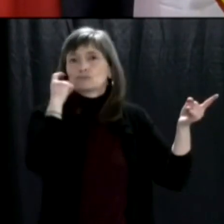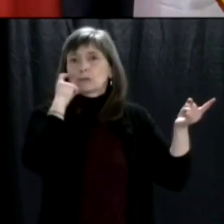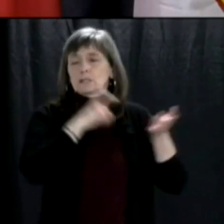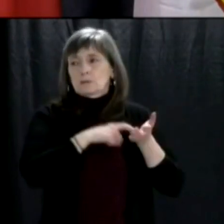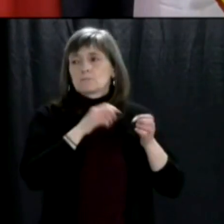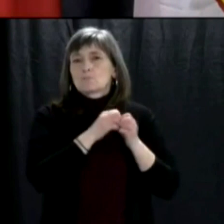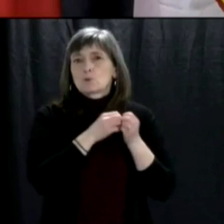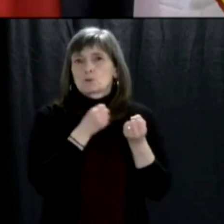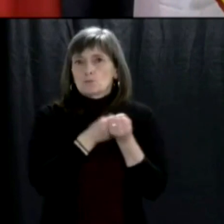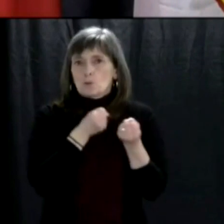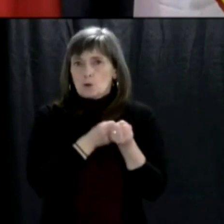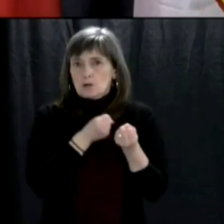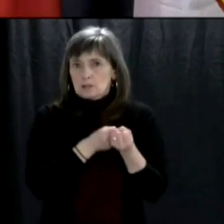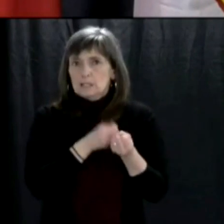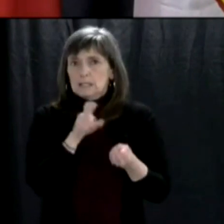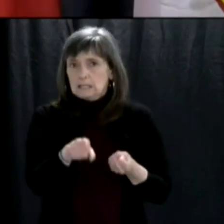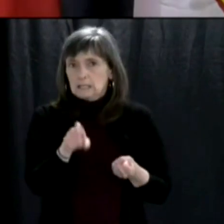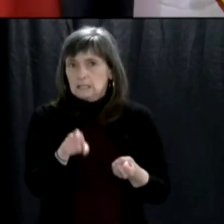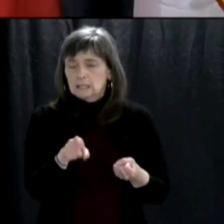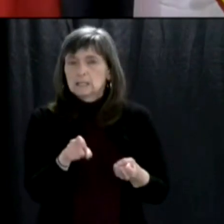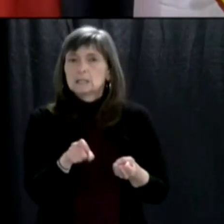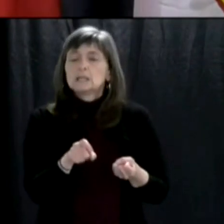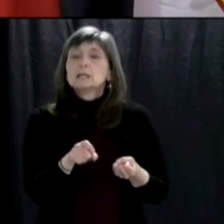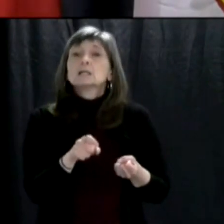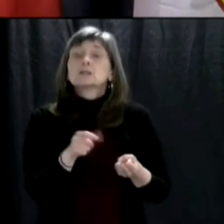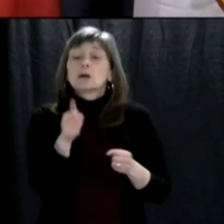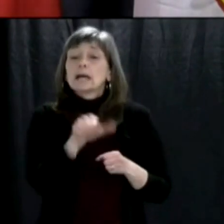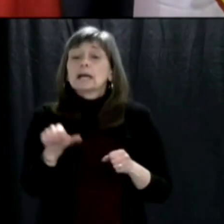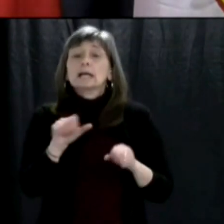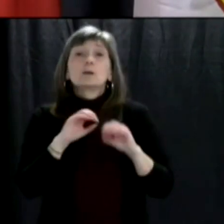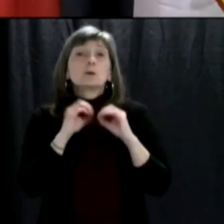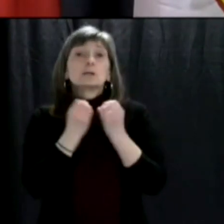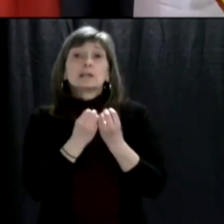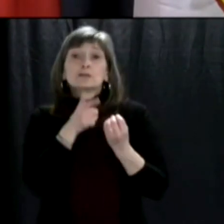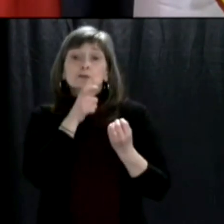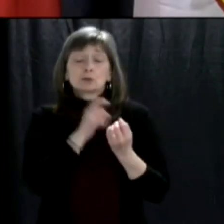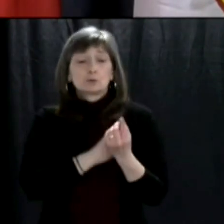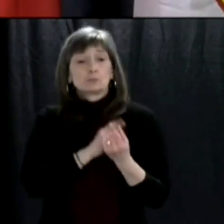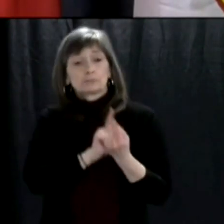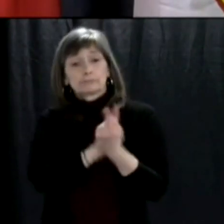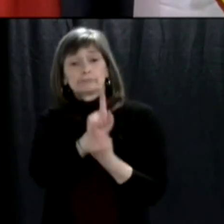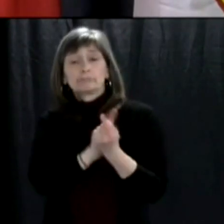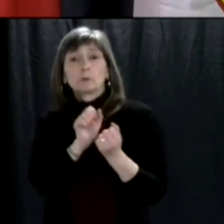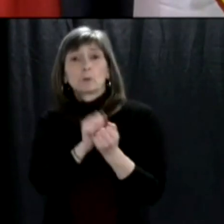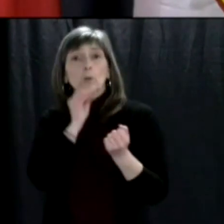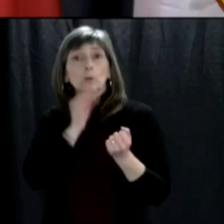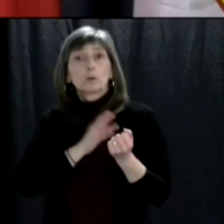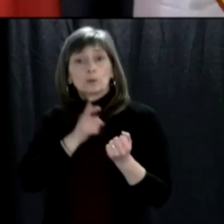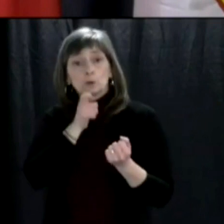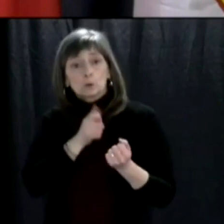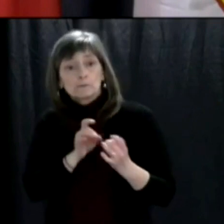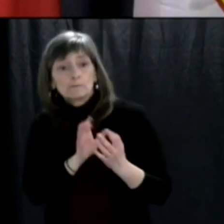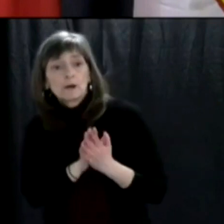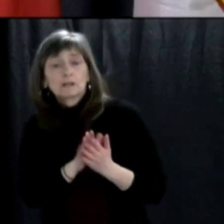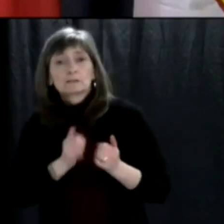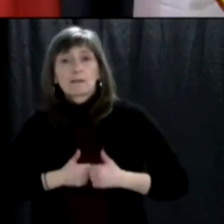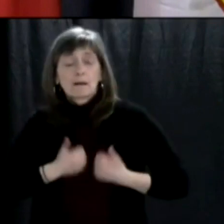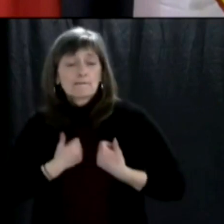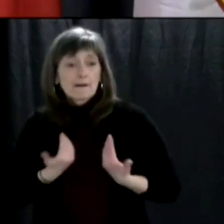more resources and is providing funding to organizations that will work directly with women who are facing